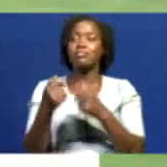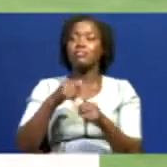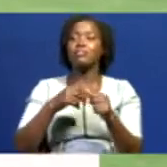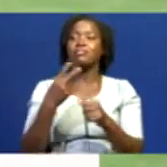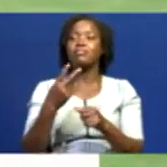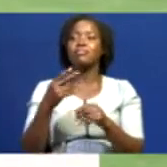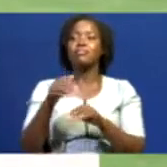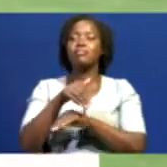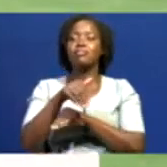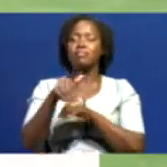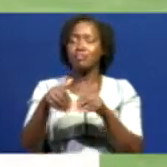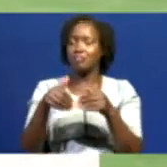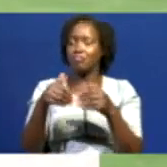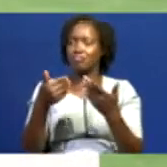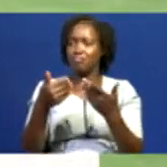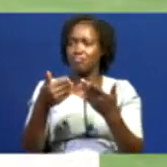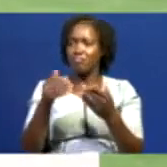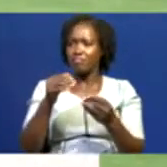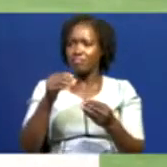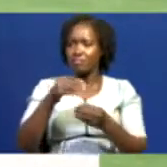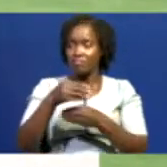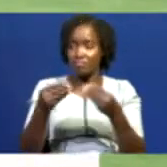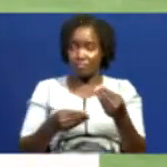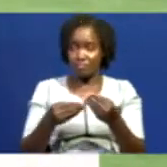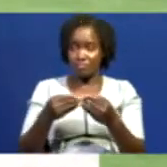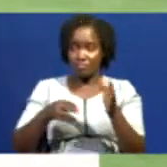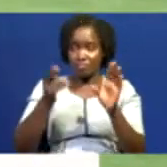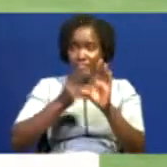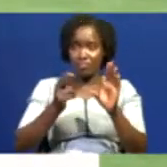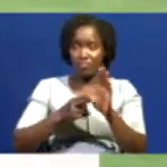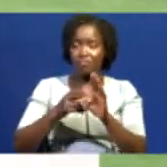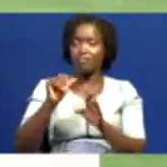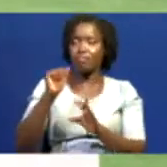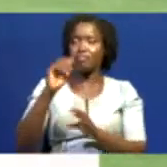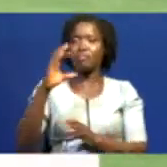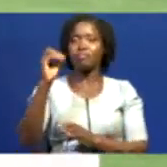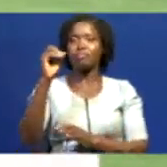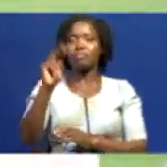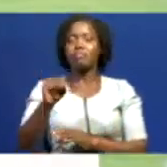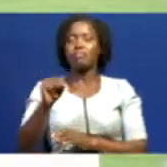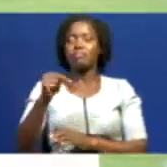book a ticket to participate in the Women's Africa Cup of Nations tournament set for next year in Morocco.